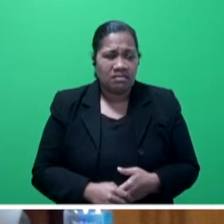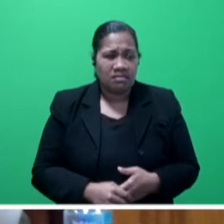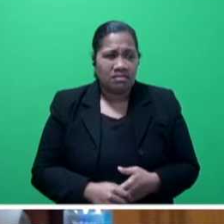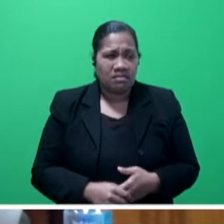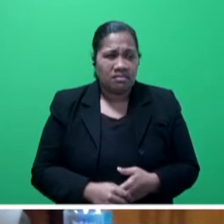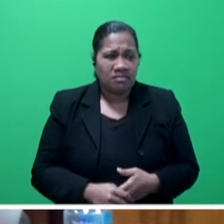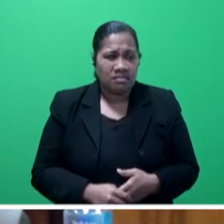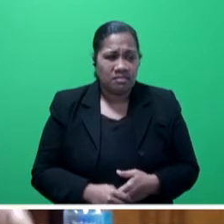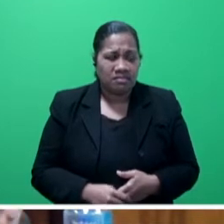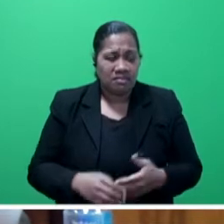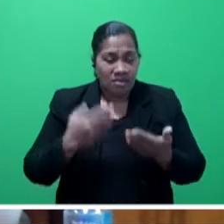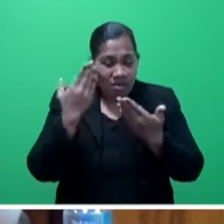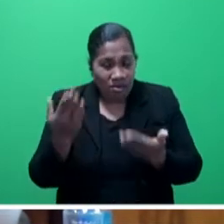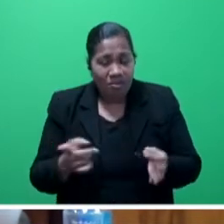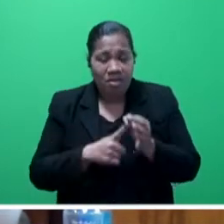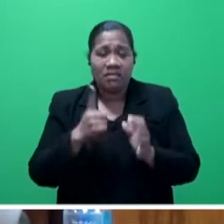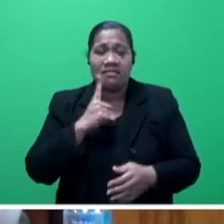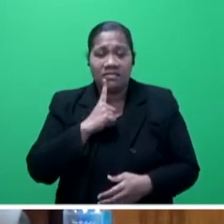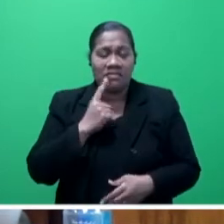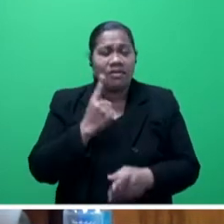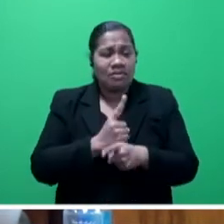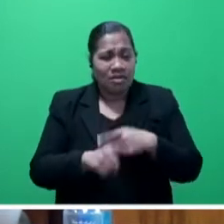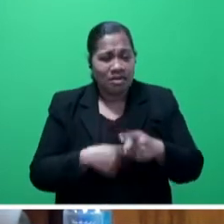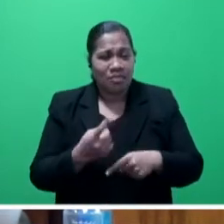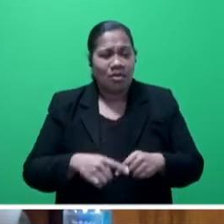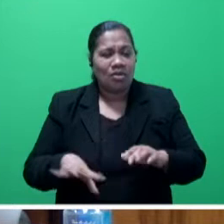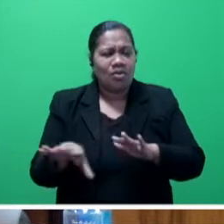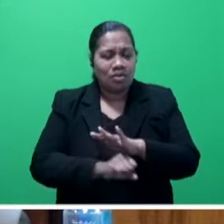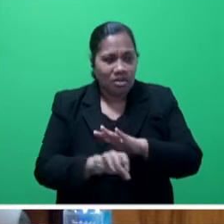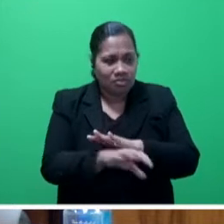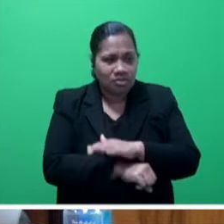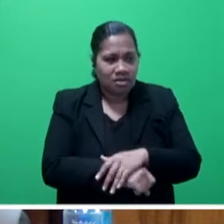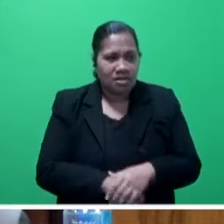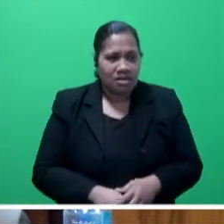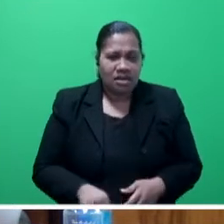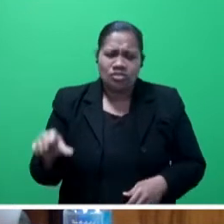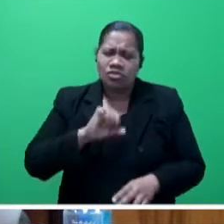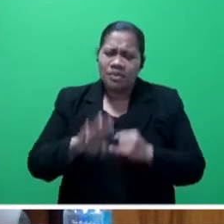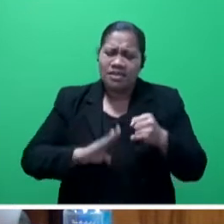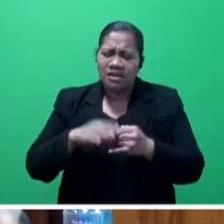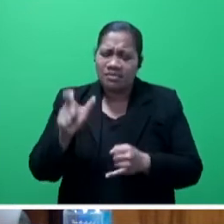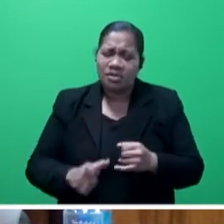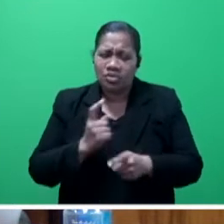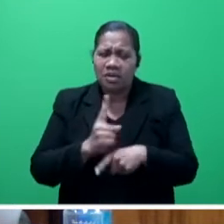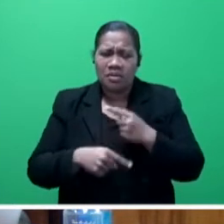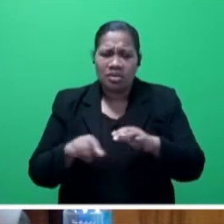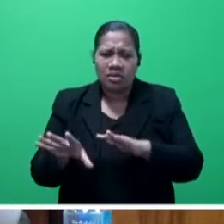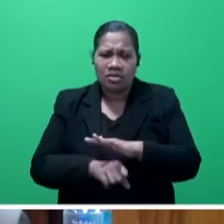Honourable Pierre Tukundundua was talking about corruption. Mr. Speaker said he should be the last person to talk about corruption. He forced the military